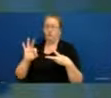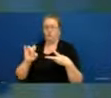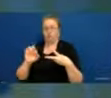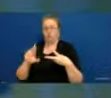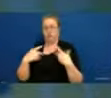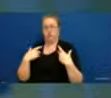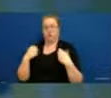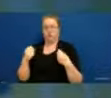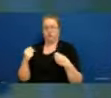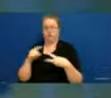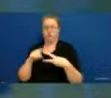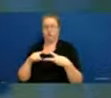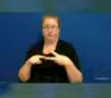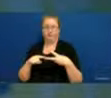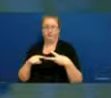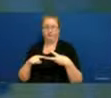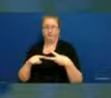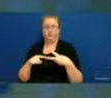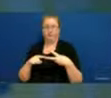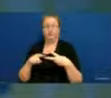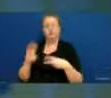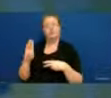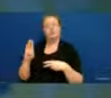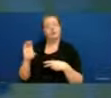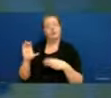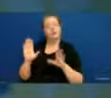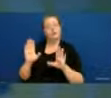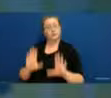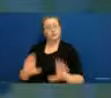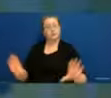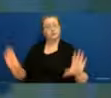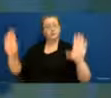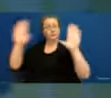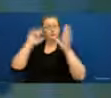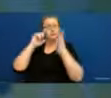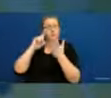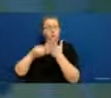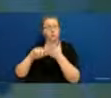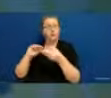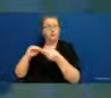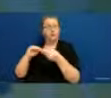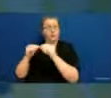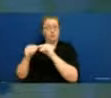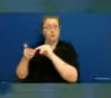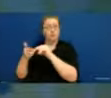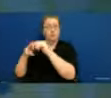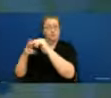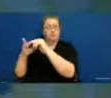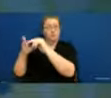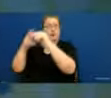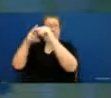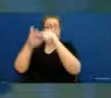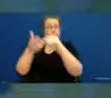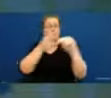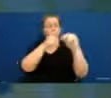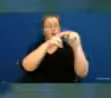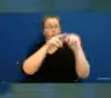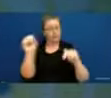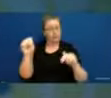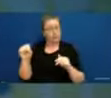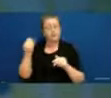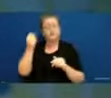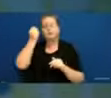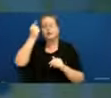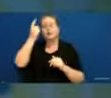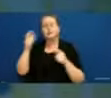coastal regions. In most of the other parts of the province, we are seeing increases in cases, but not at the